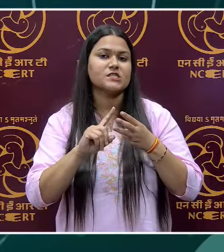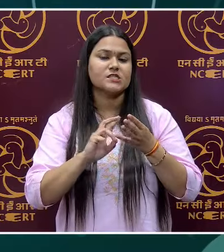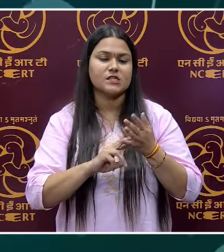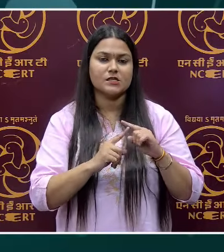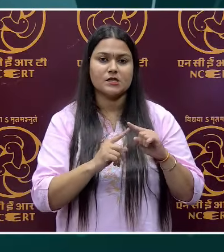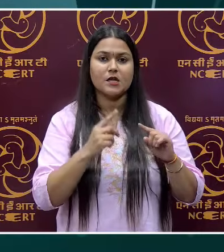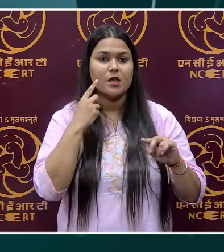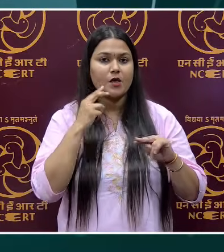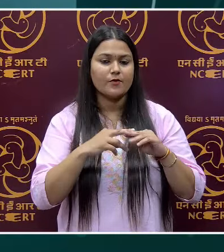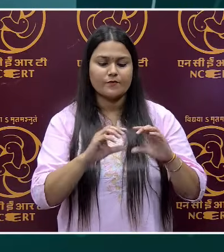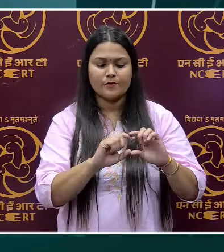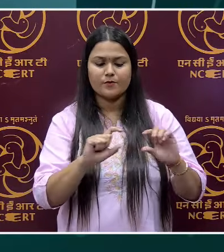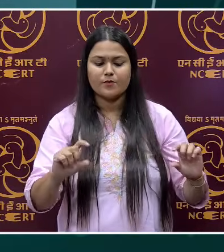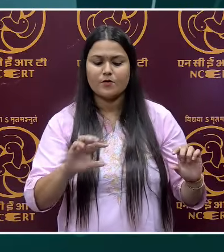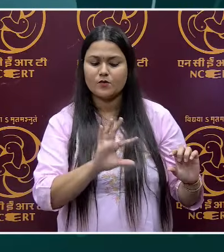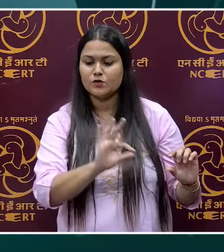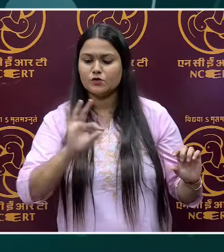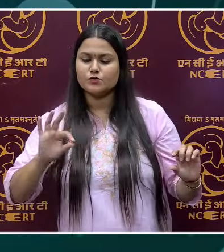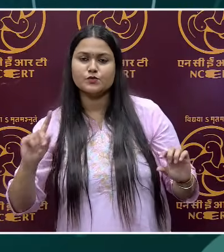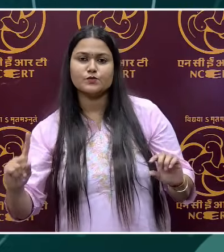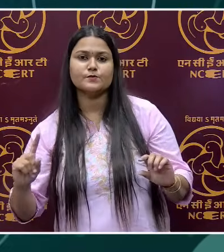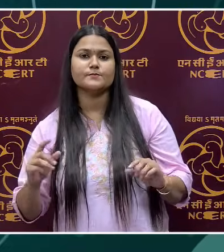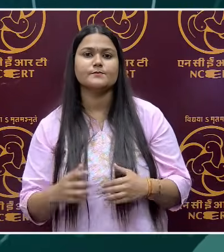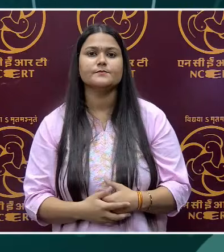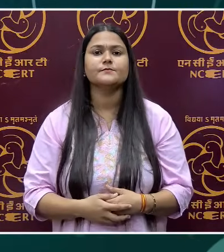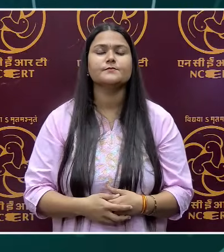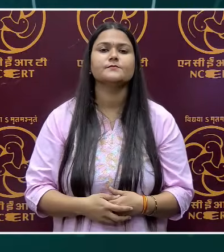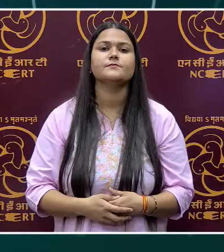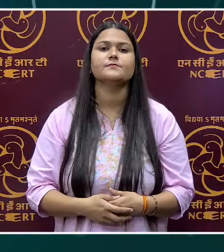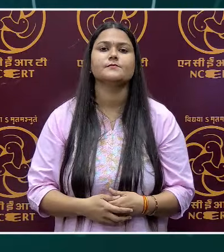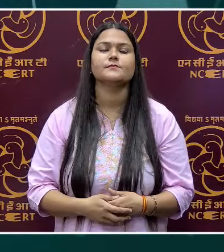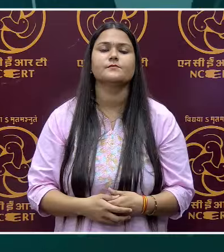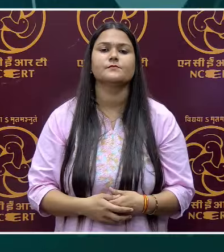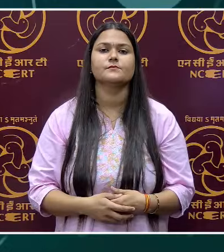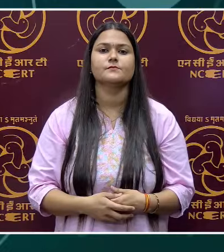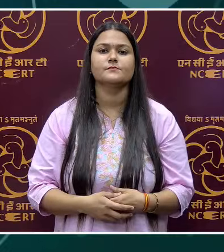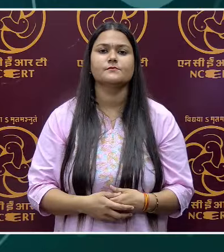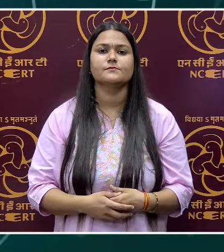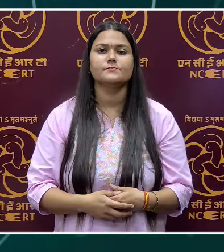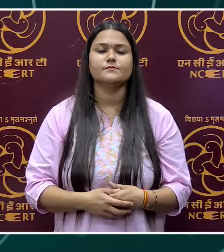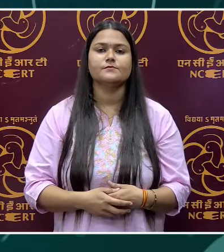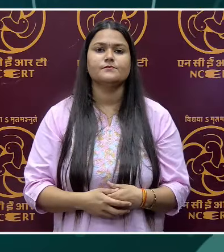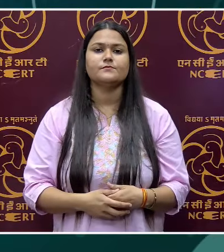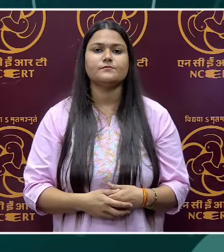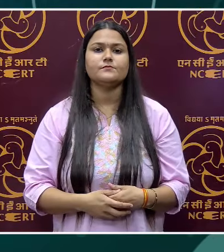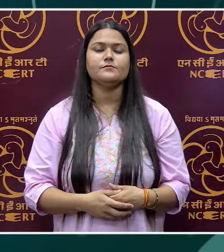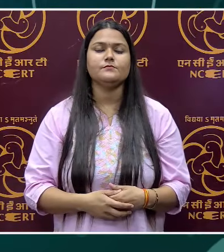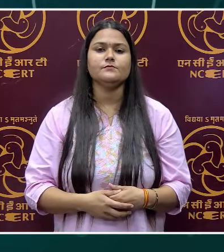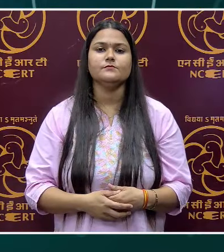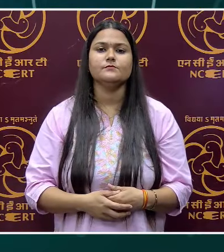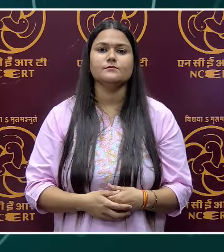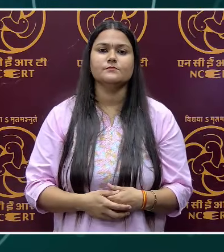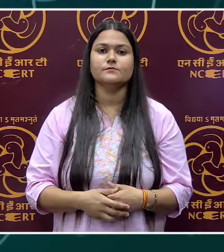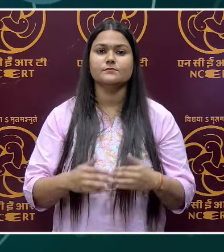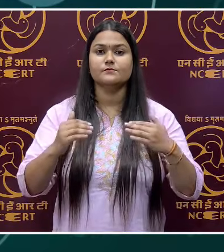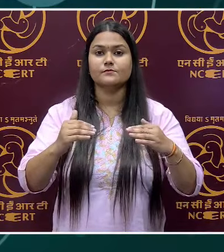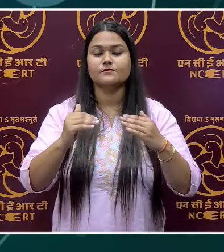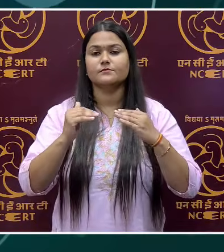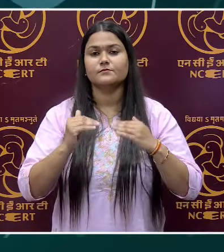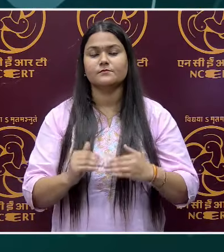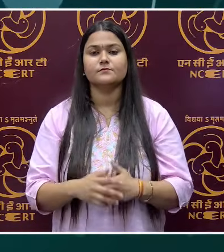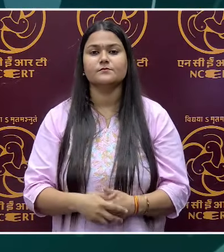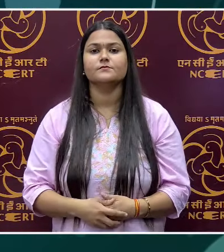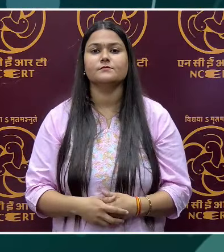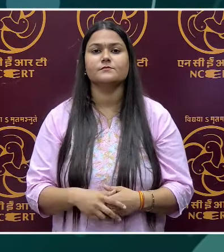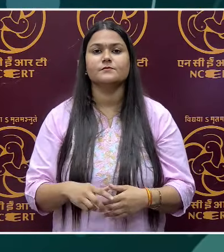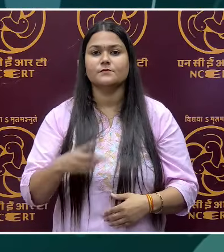one. From third we can get these coefficients from row 3, and you